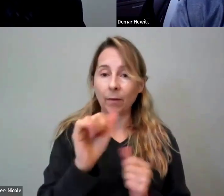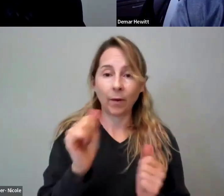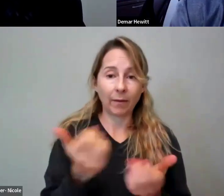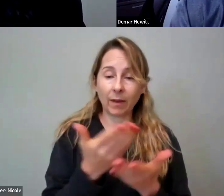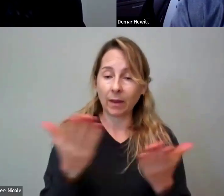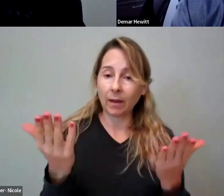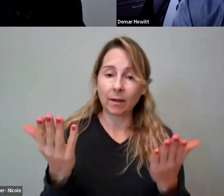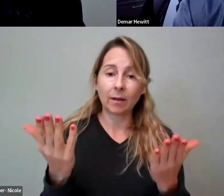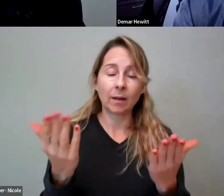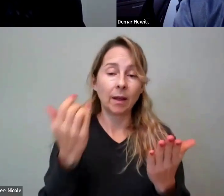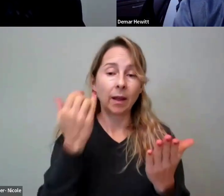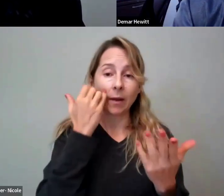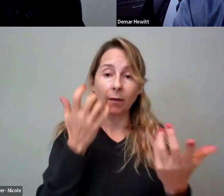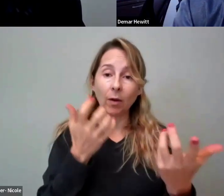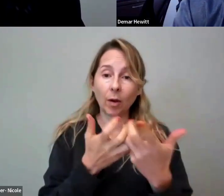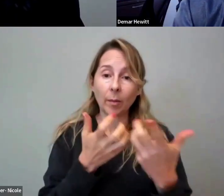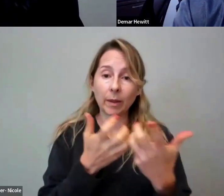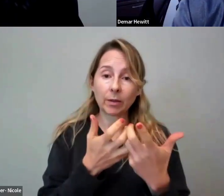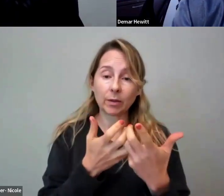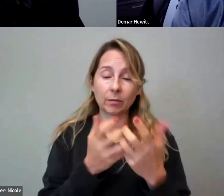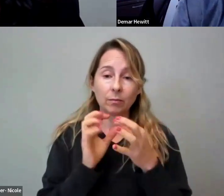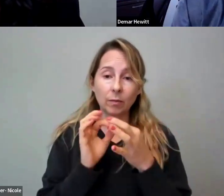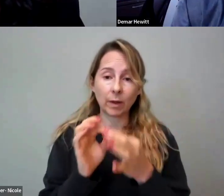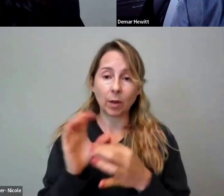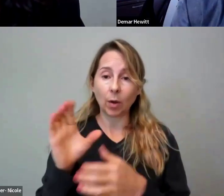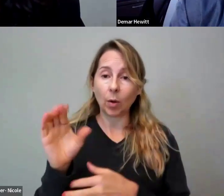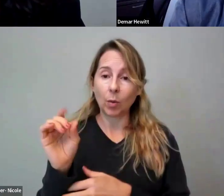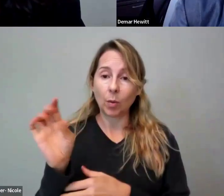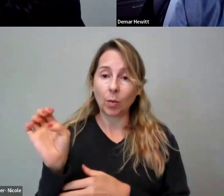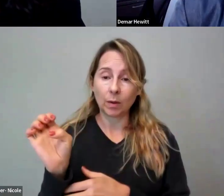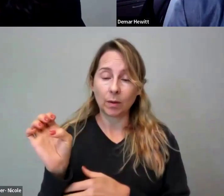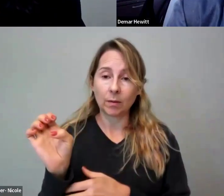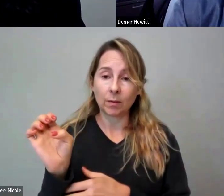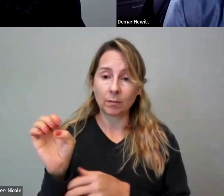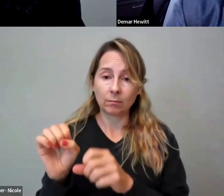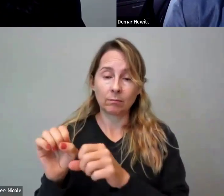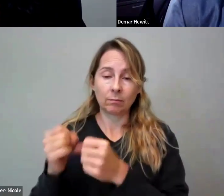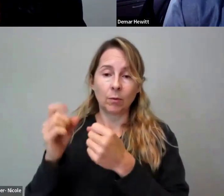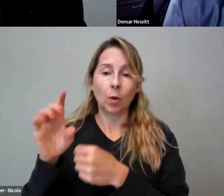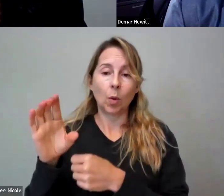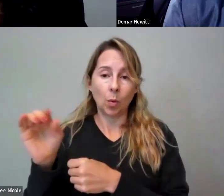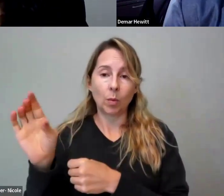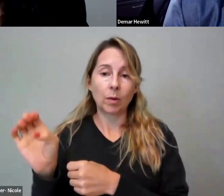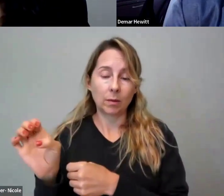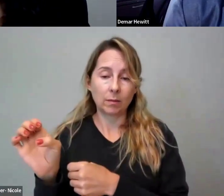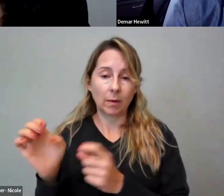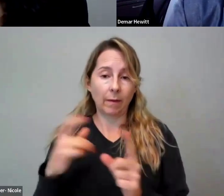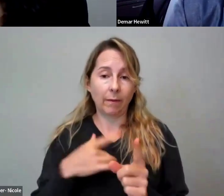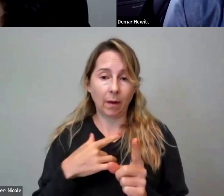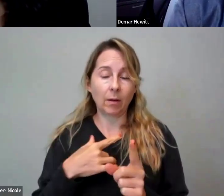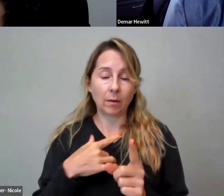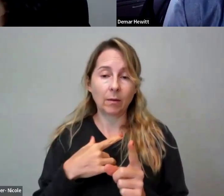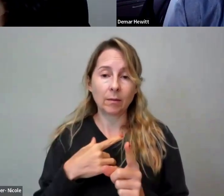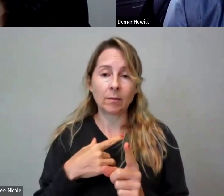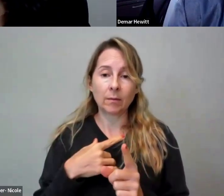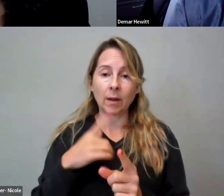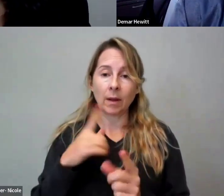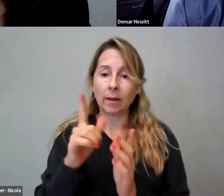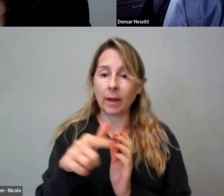If it's accommodation based on a code-related ground and you believe that the landlord is in breach, then it is, of